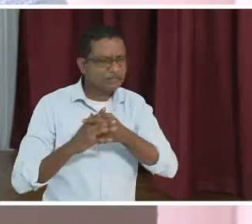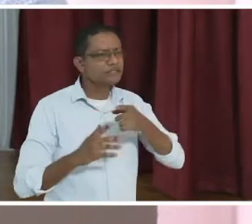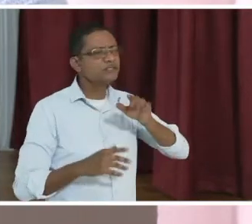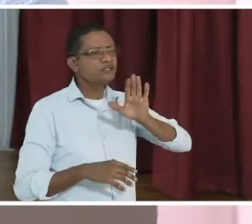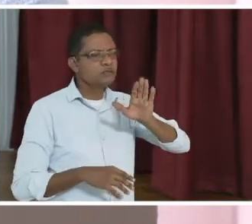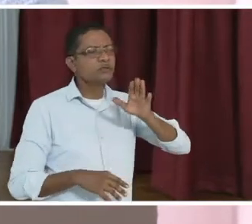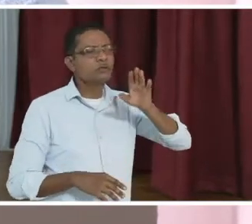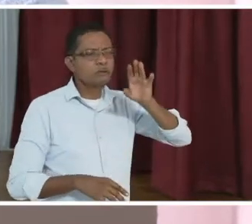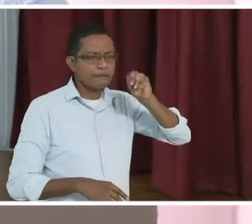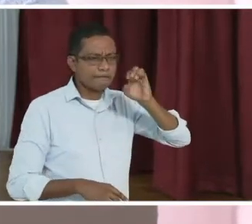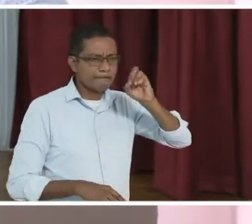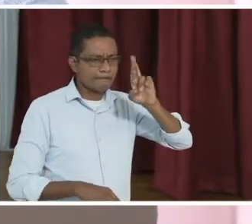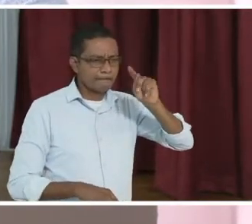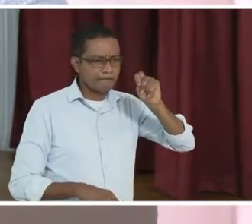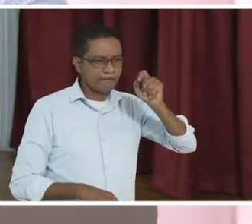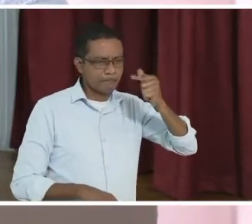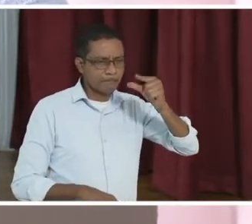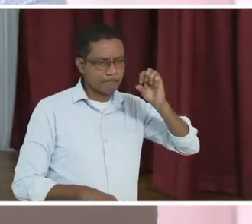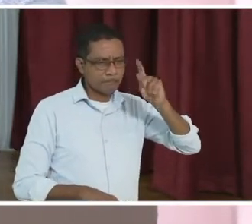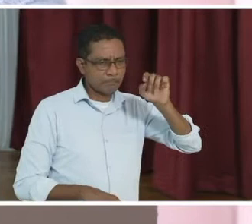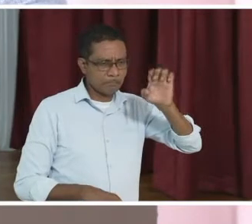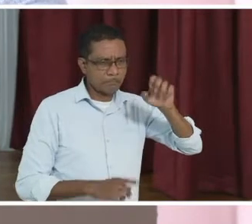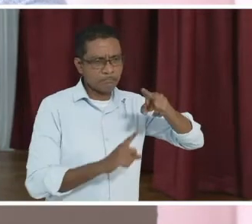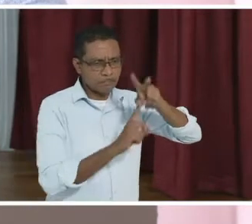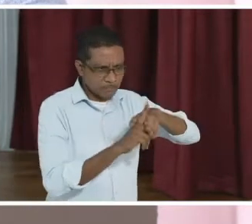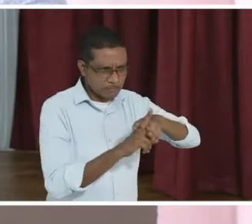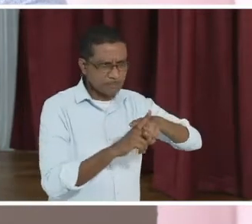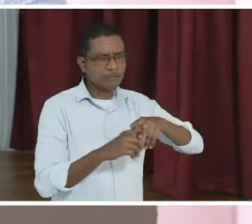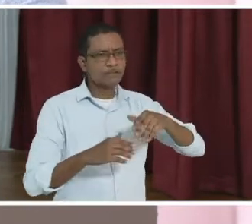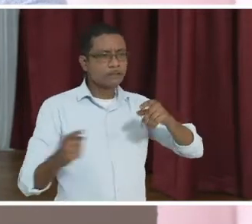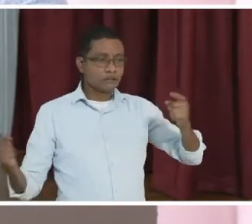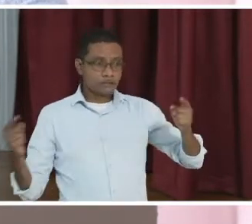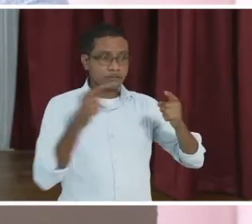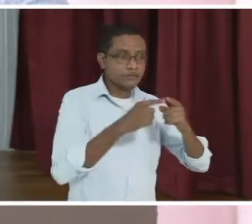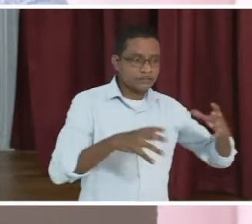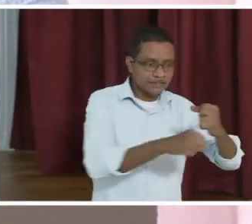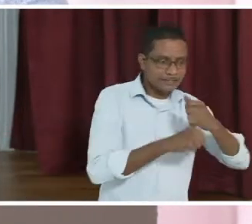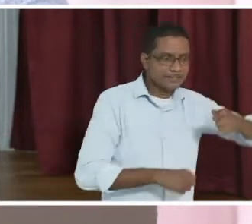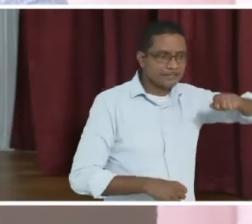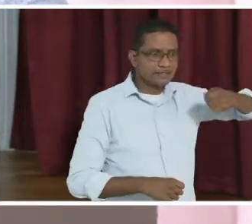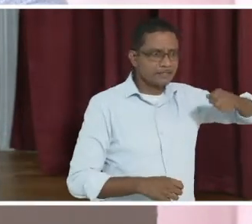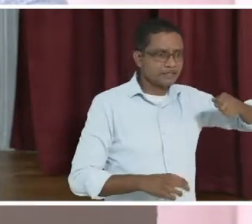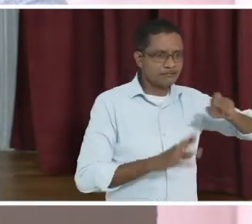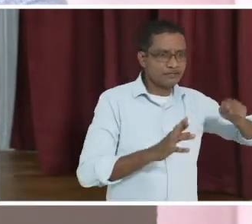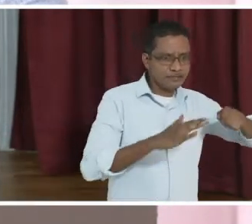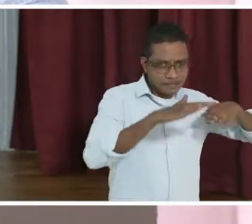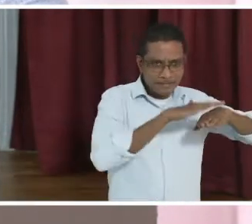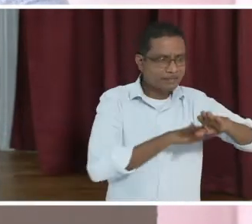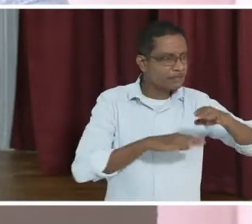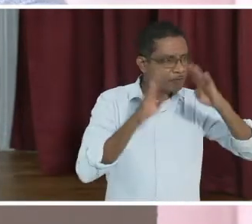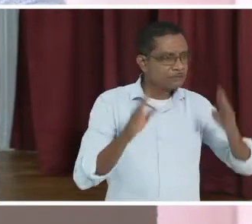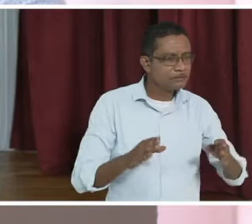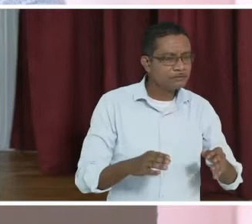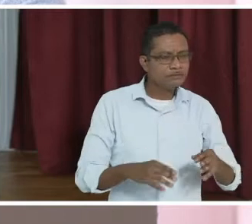application, that is, to actually having a key in hand or becoming a homeowner. And I distinguish both